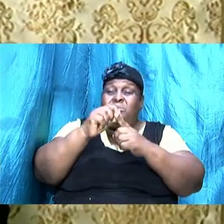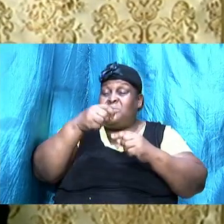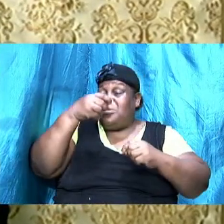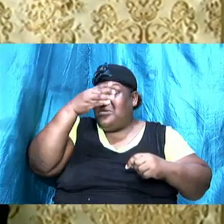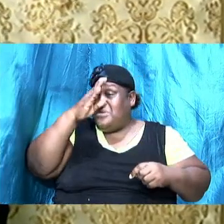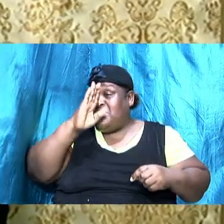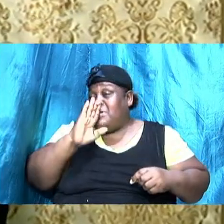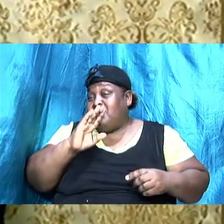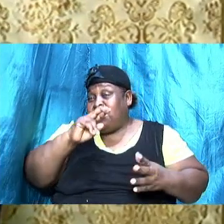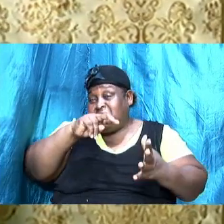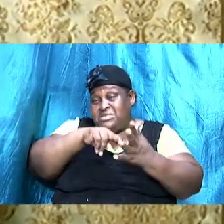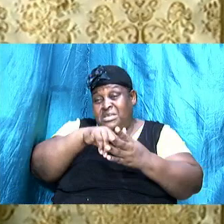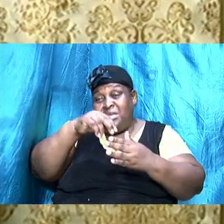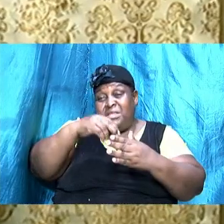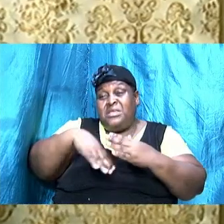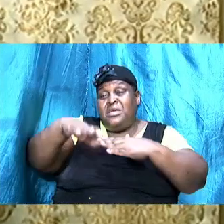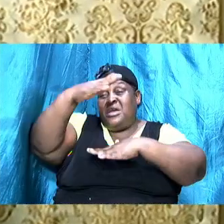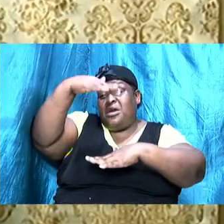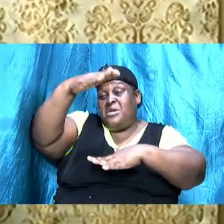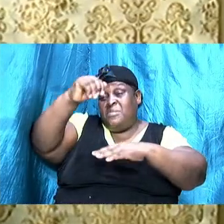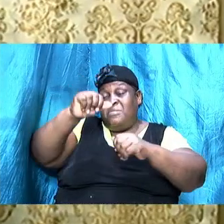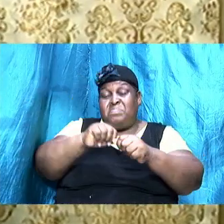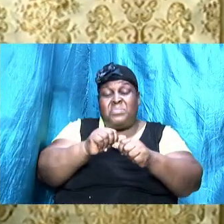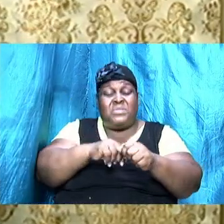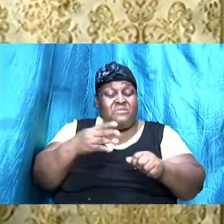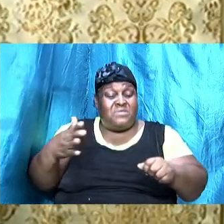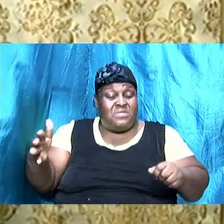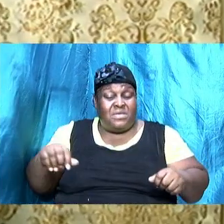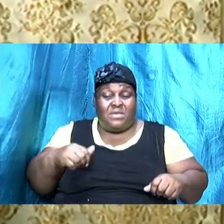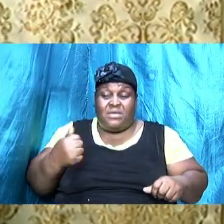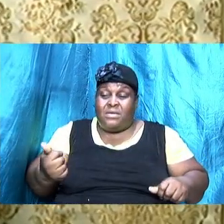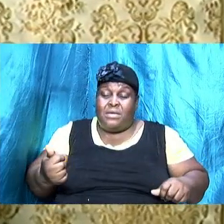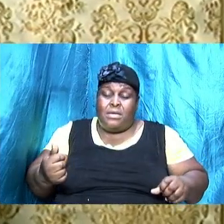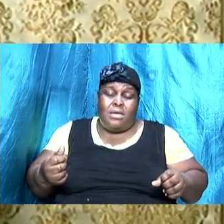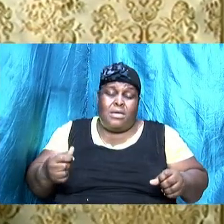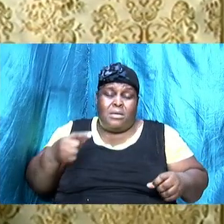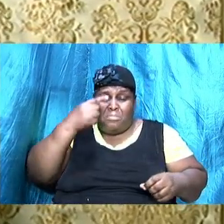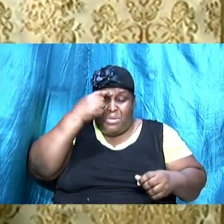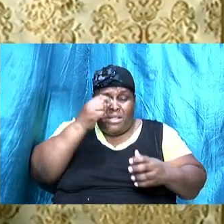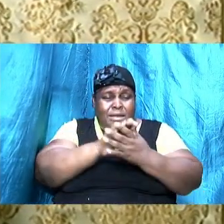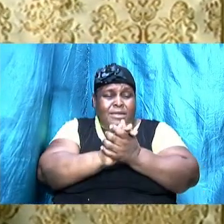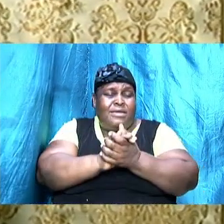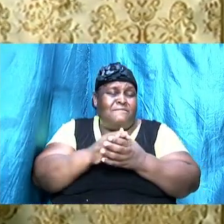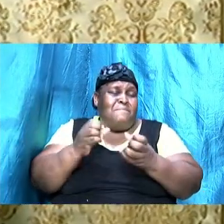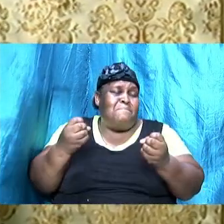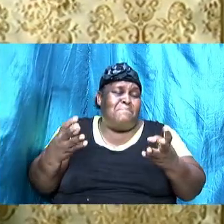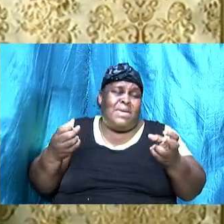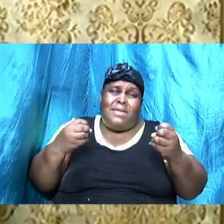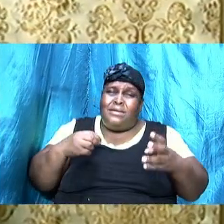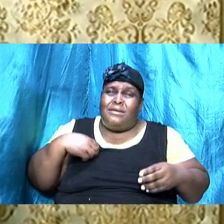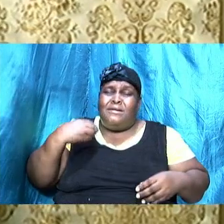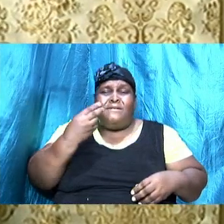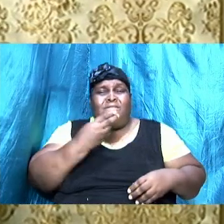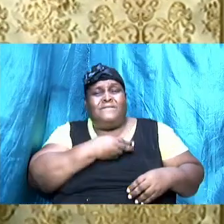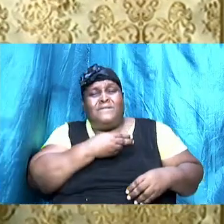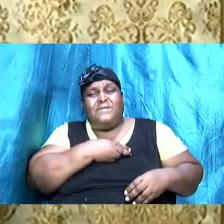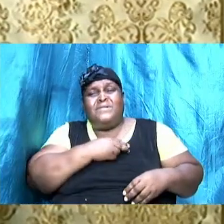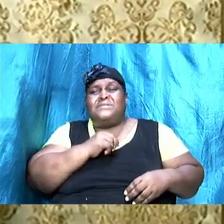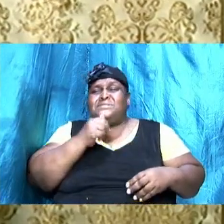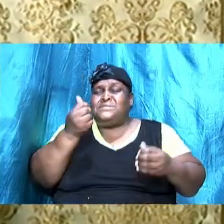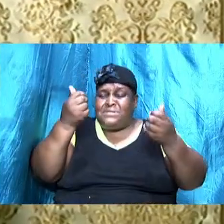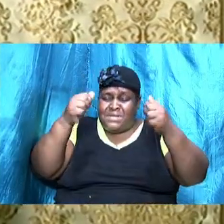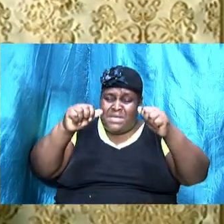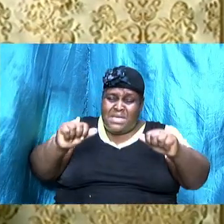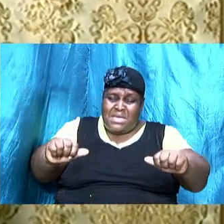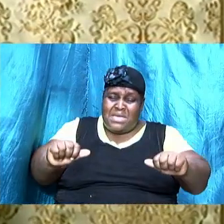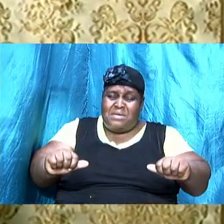else. And I believe that many of us are going through some things and somehow we are unable to get